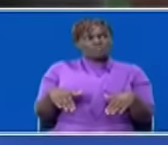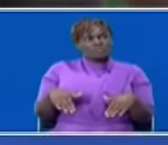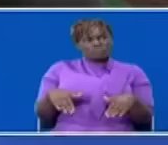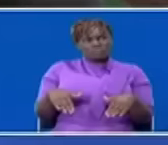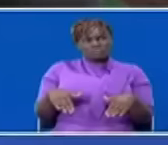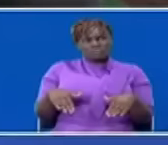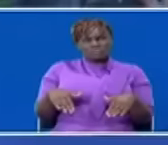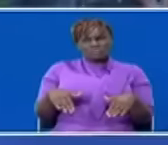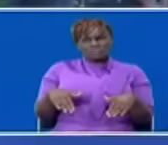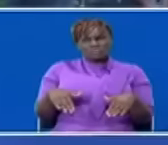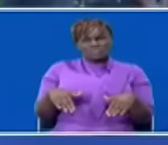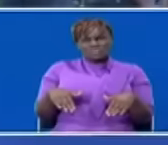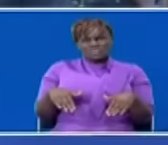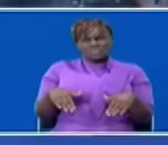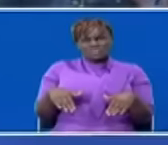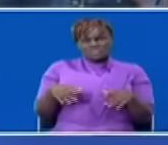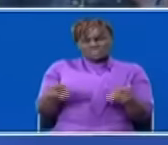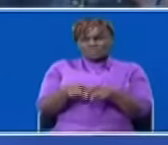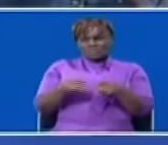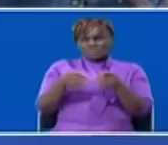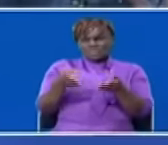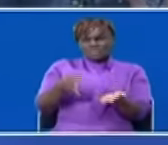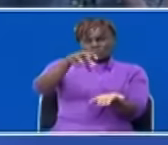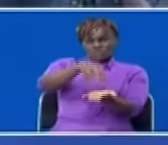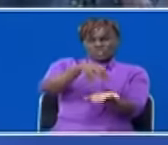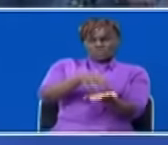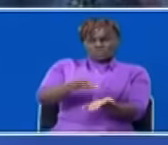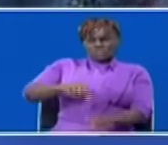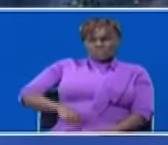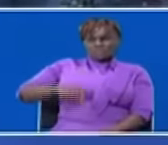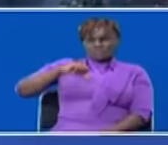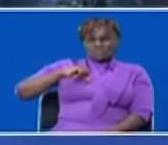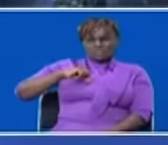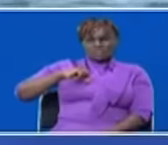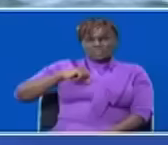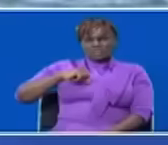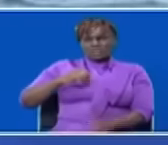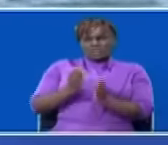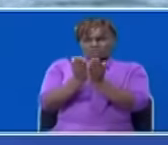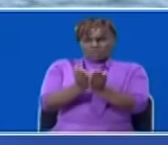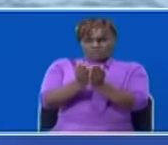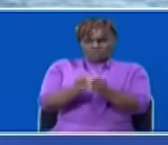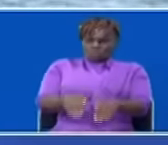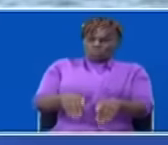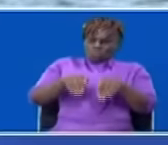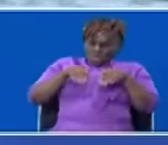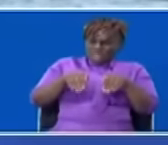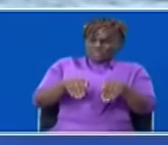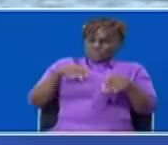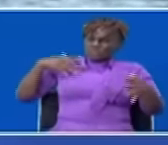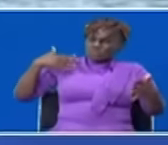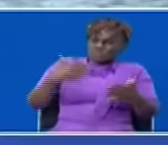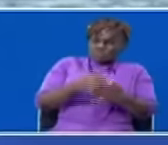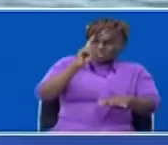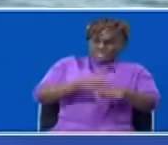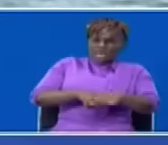A survivor, Nicholas Ochieng, said that it is a tradition that survivors of any accident on the lake must wait at the shore until all